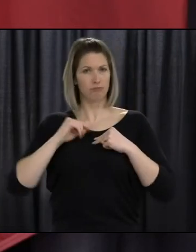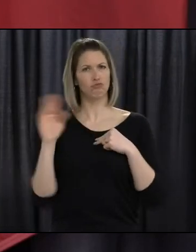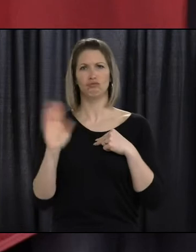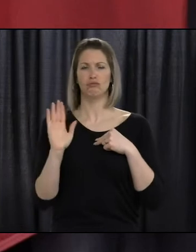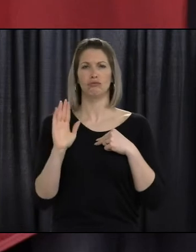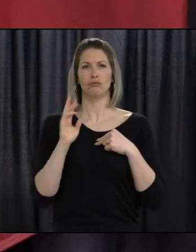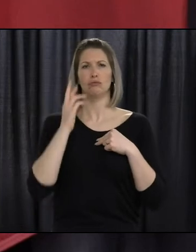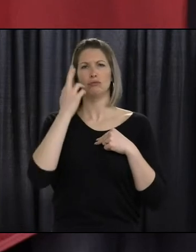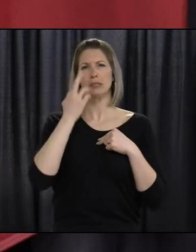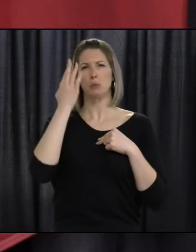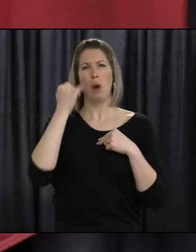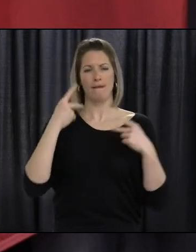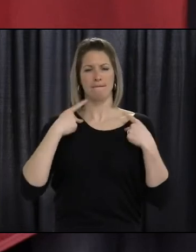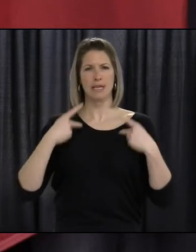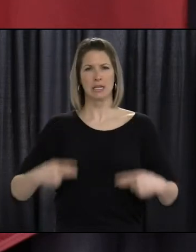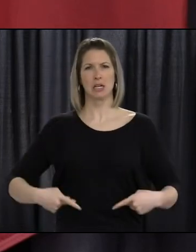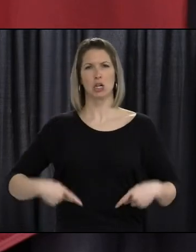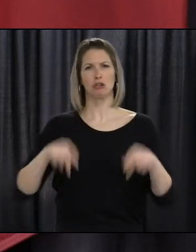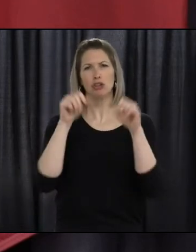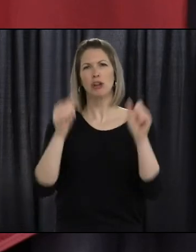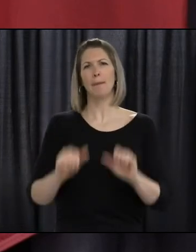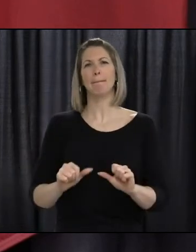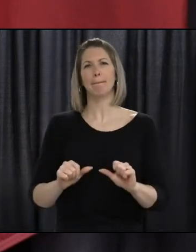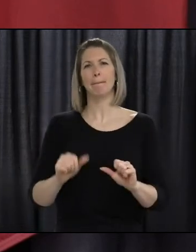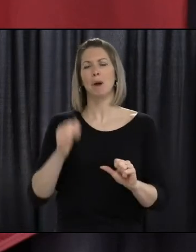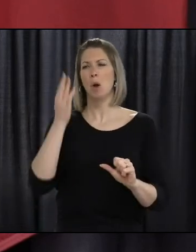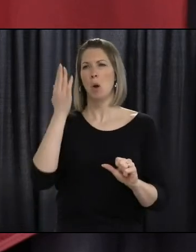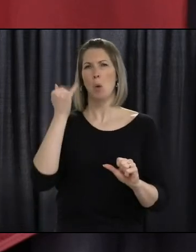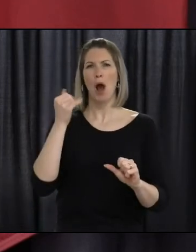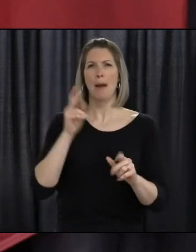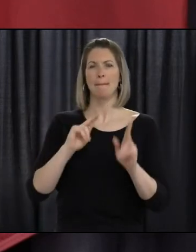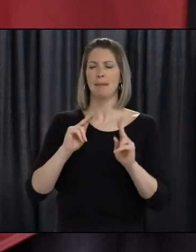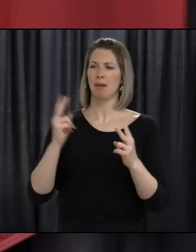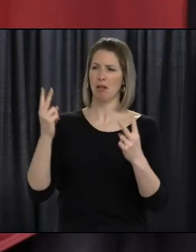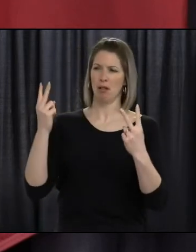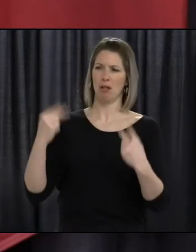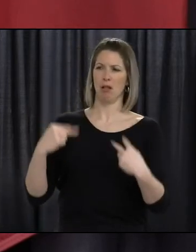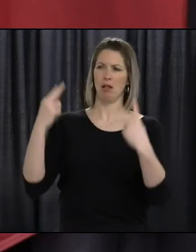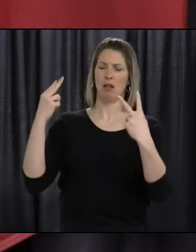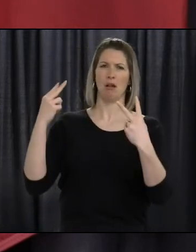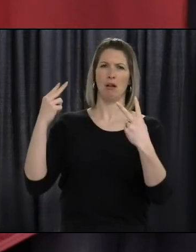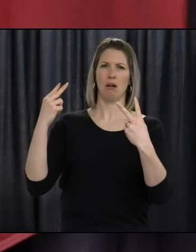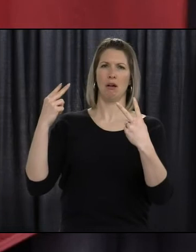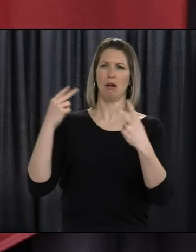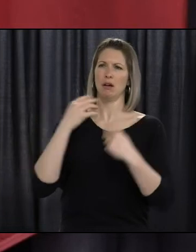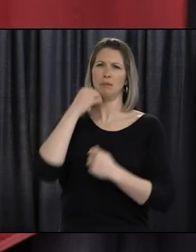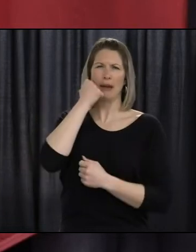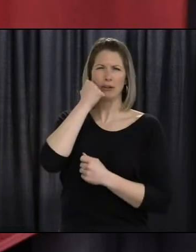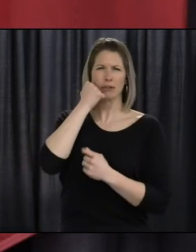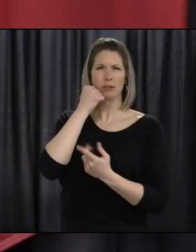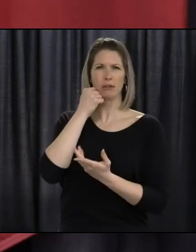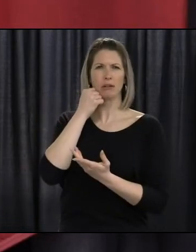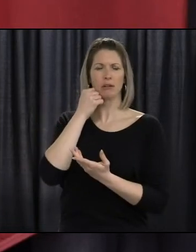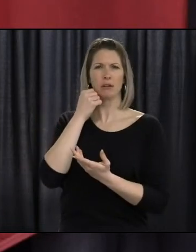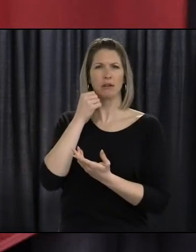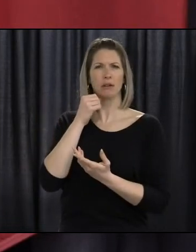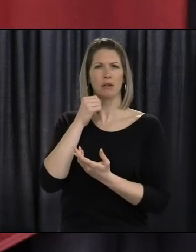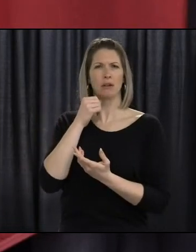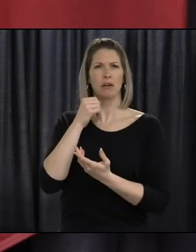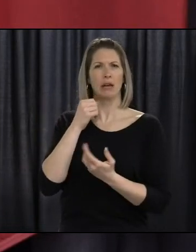said it was coming from people being confrontational and being judgmental. There's a lot of stress and anxiety